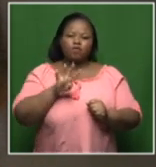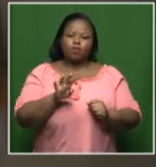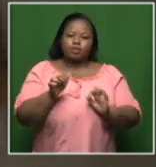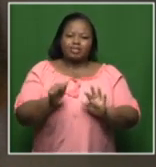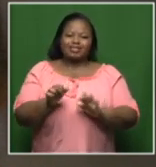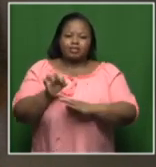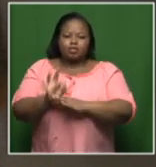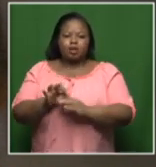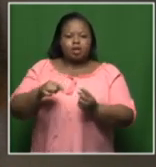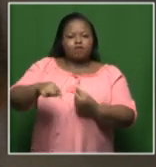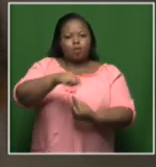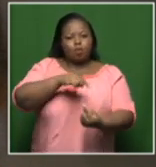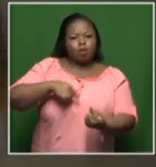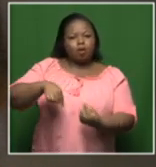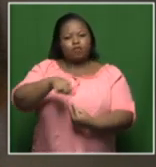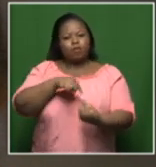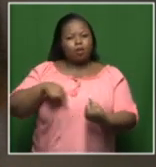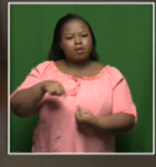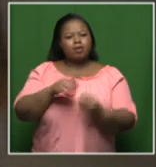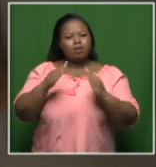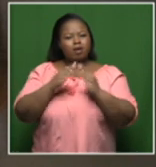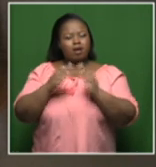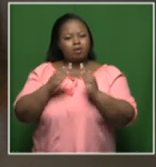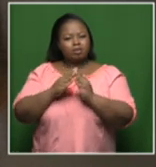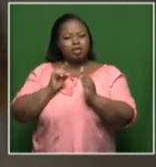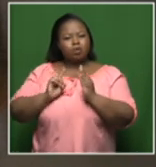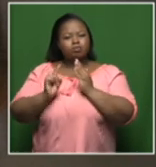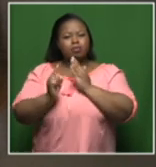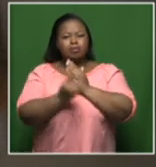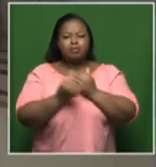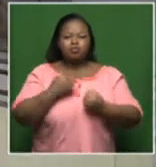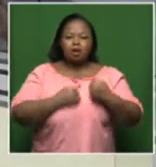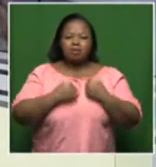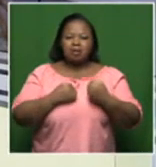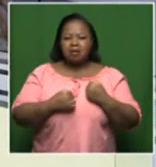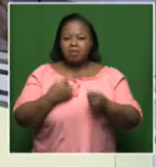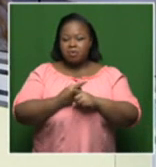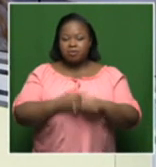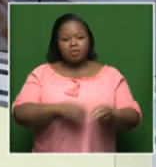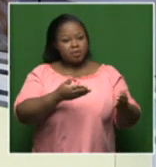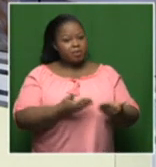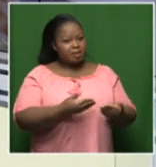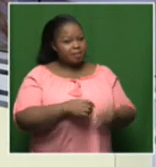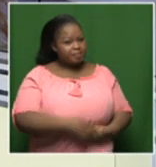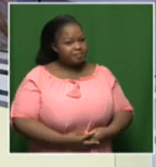1,463 laps of the course that he had set out to reach the target. He joins us this morning via Skype. A very good morning and welcome to Morning